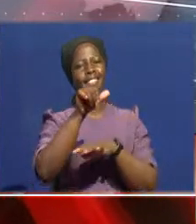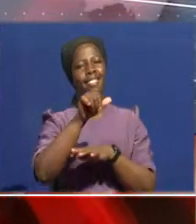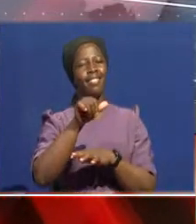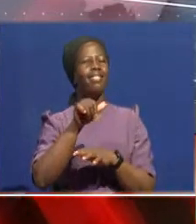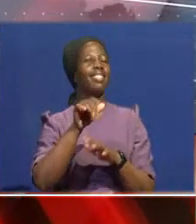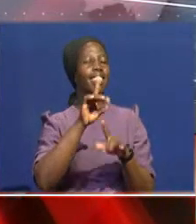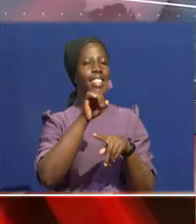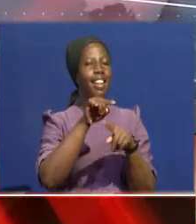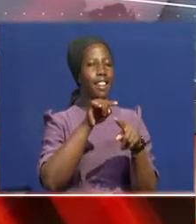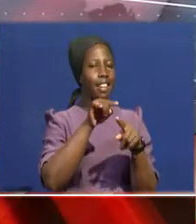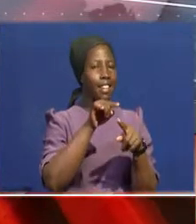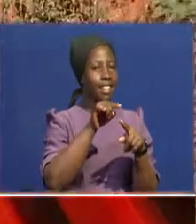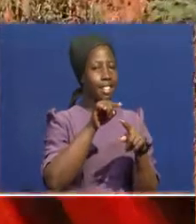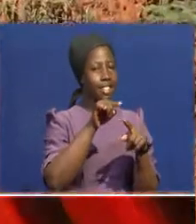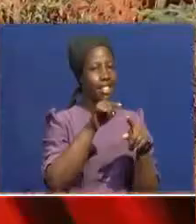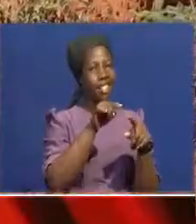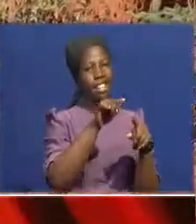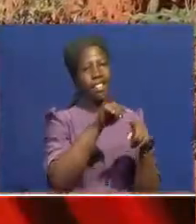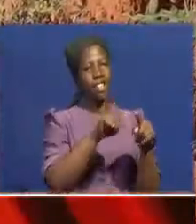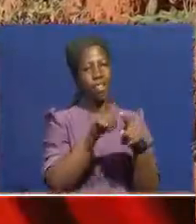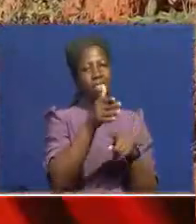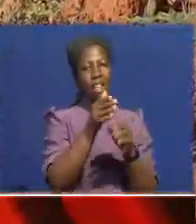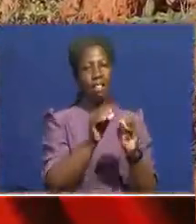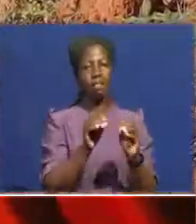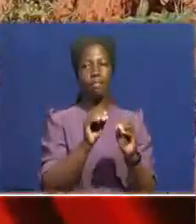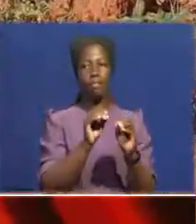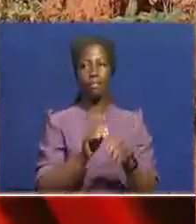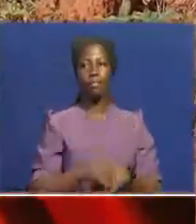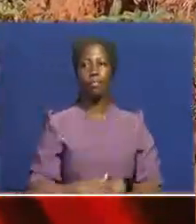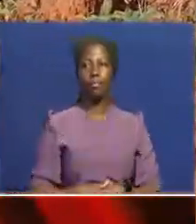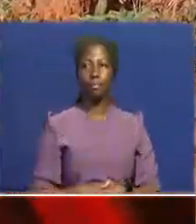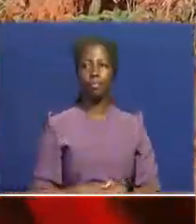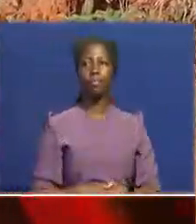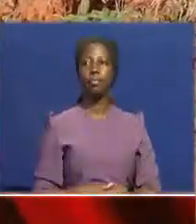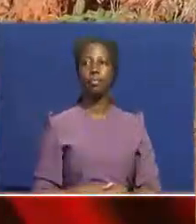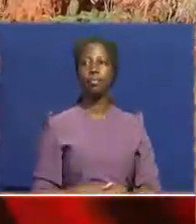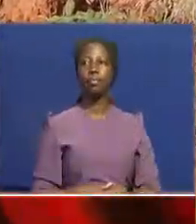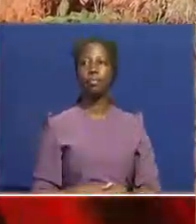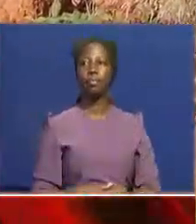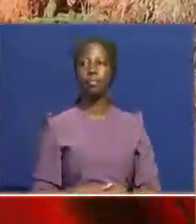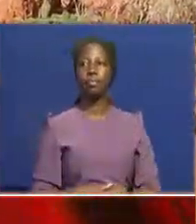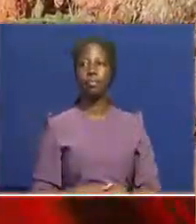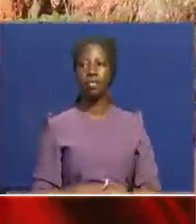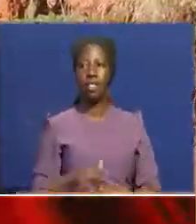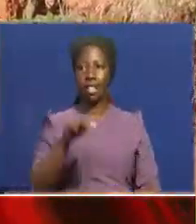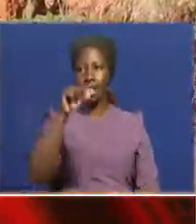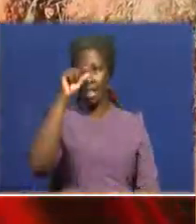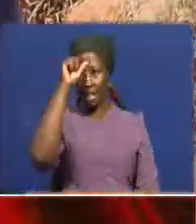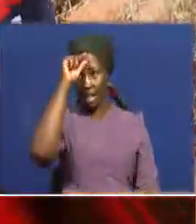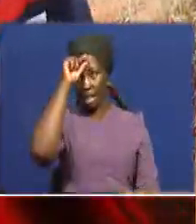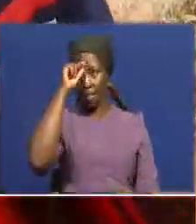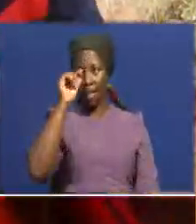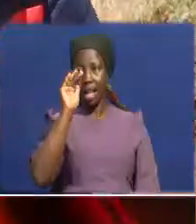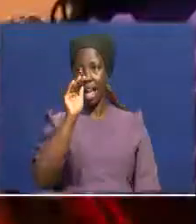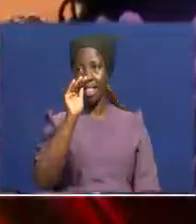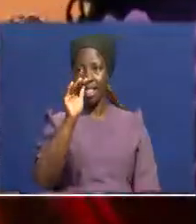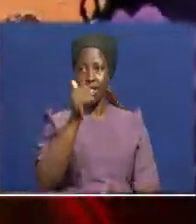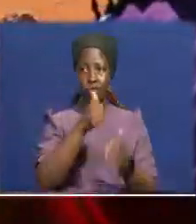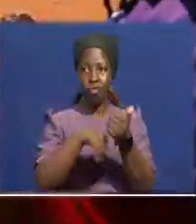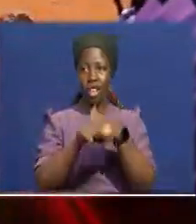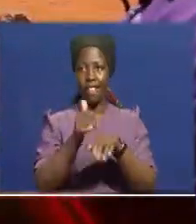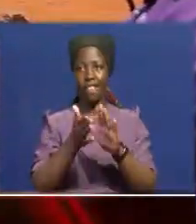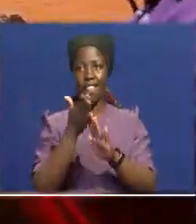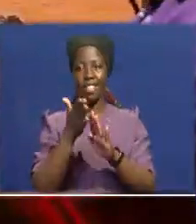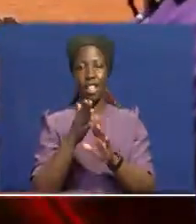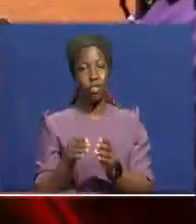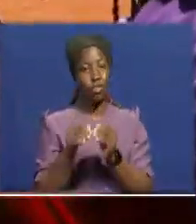in the area. The government has been urged to move with speed to